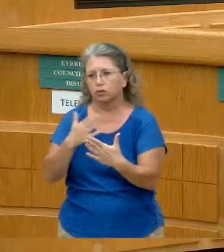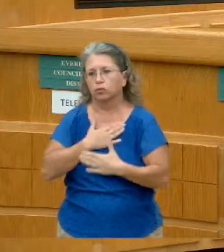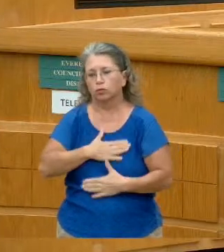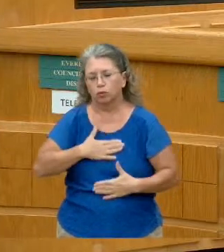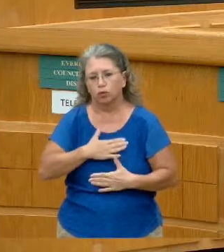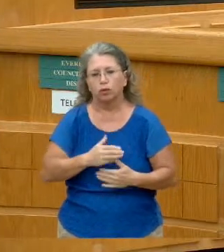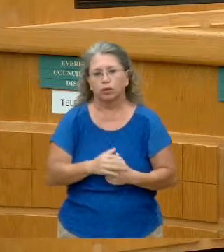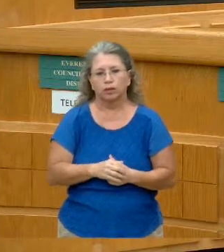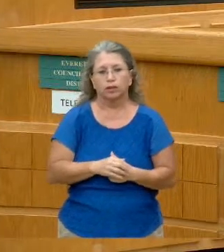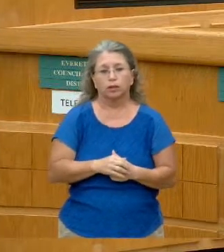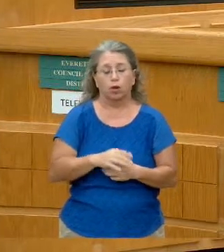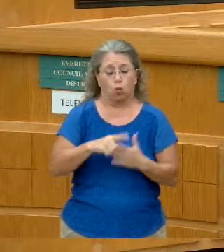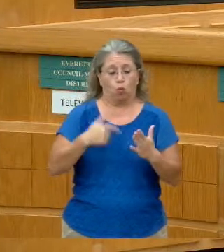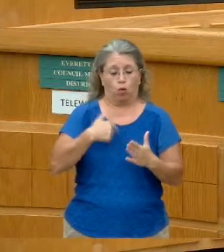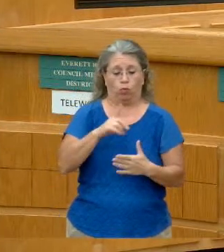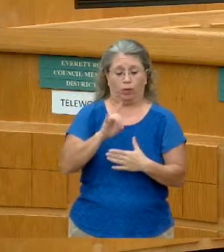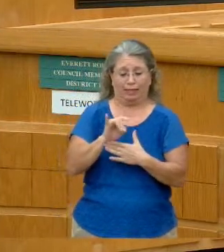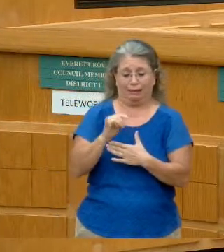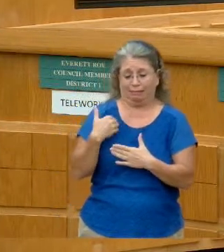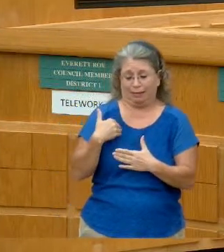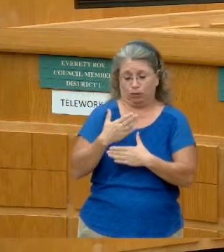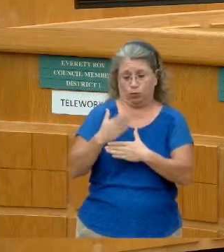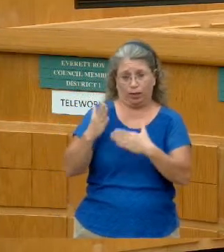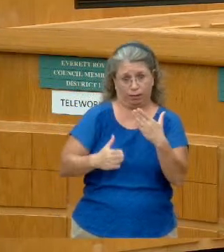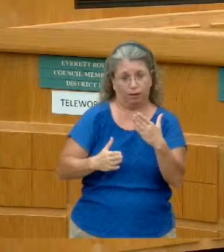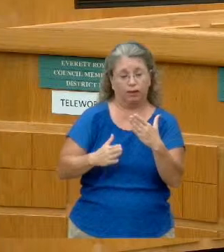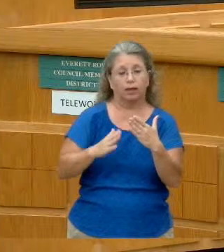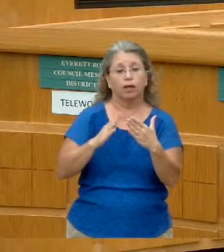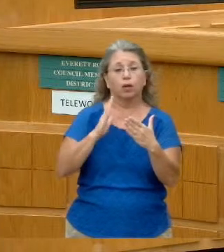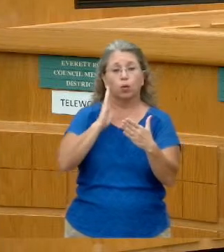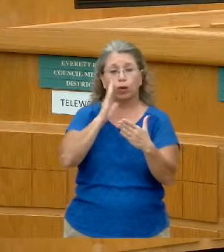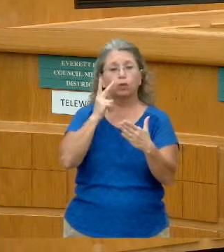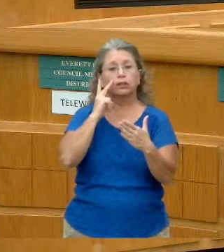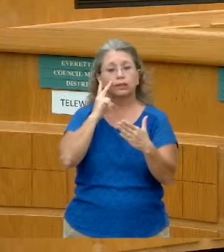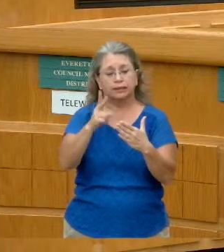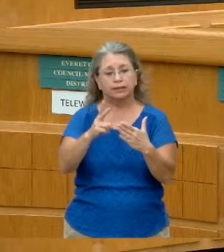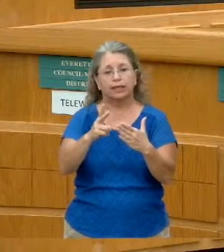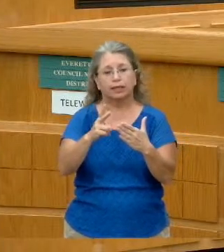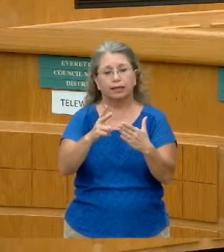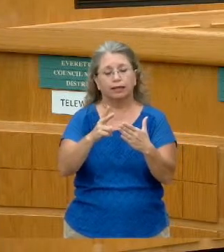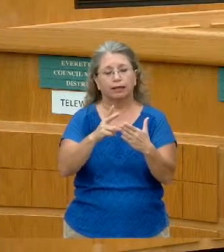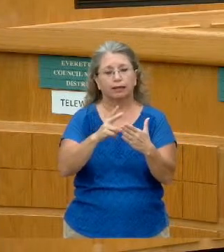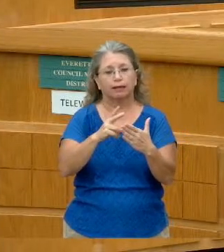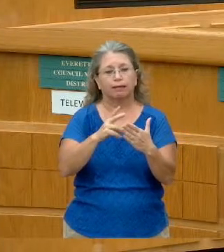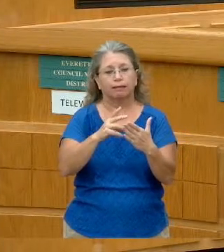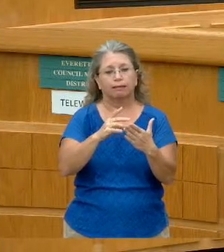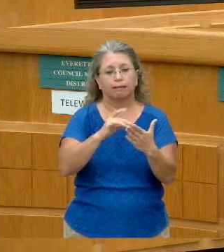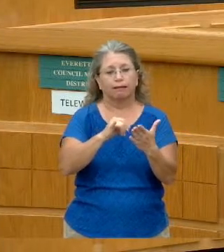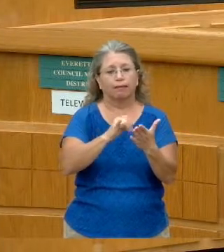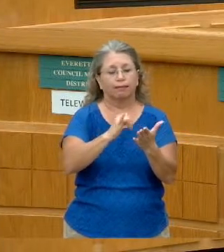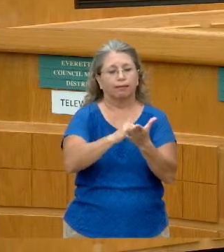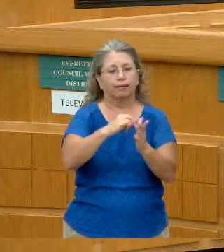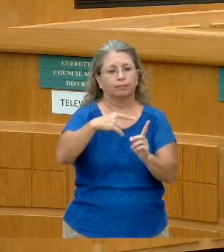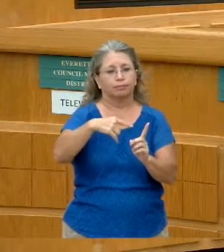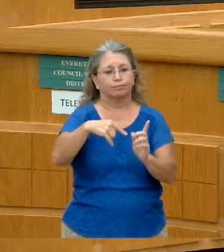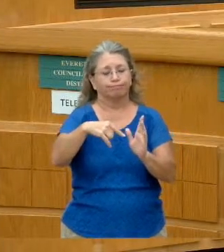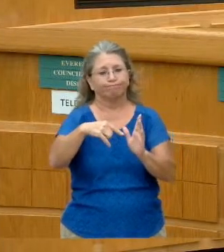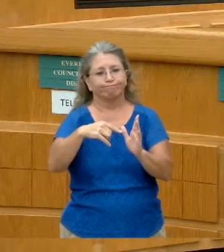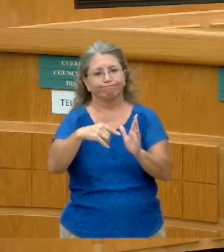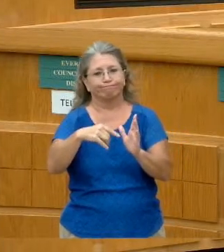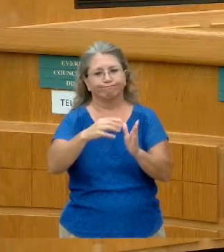weekend will impact us in the next 2 to 3 weeks. I want to have us keep it